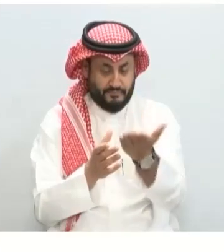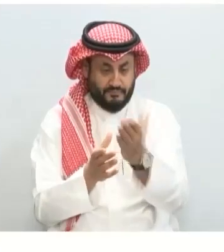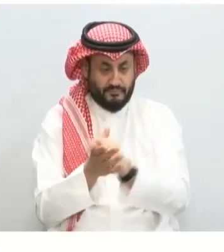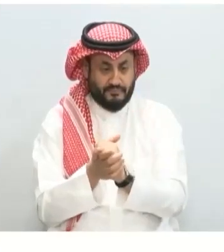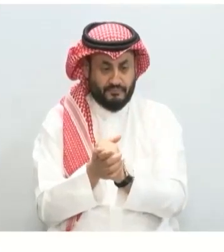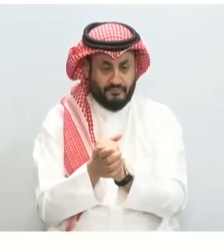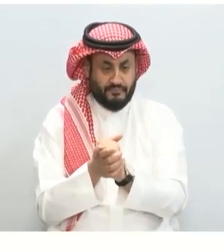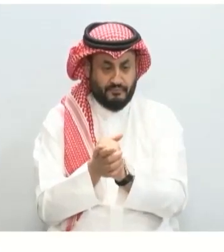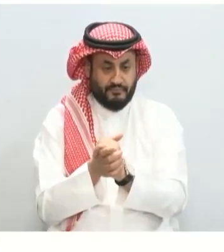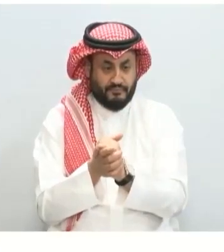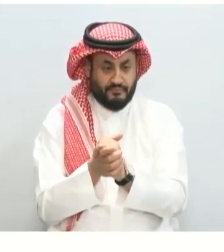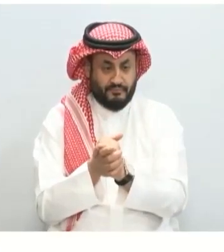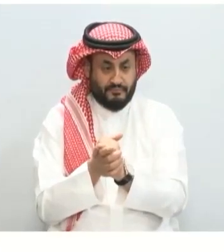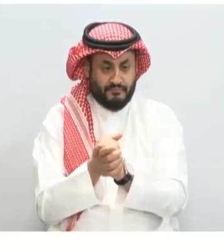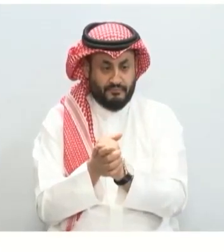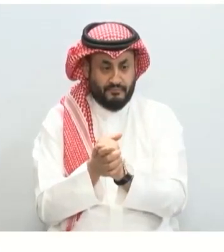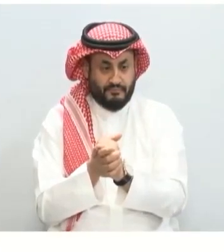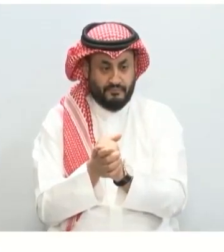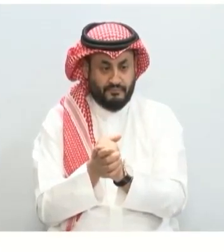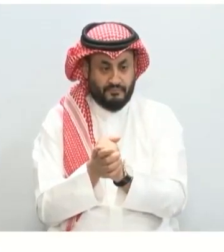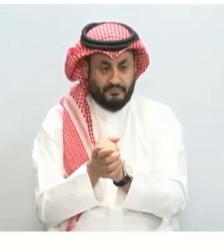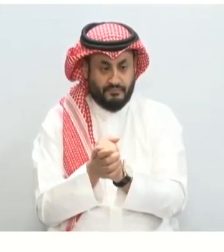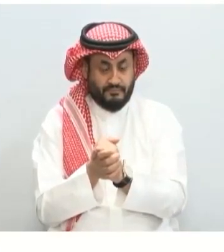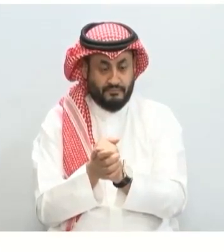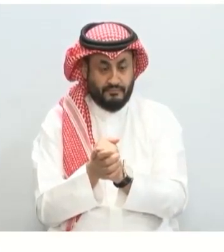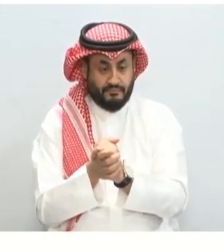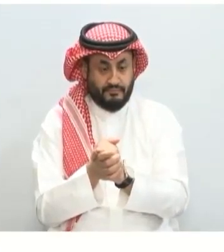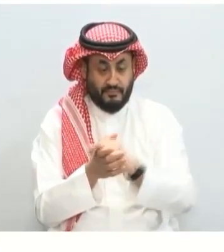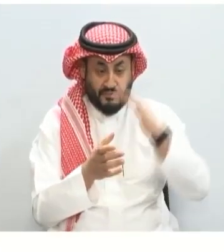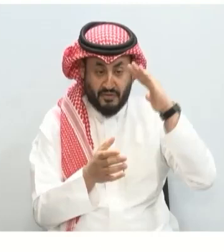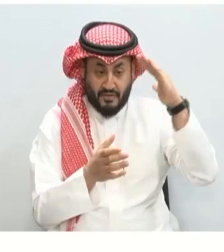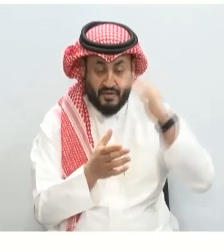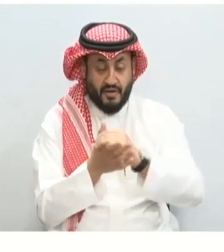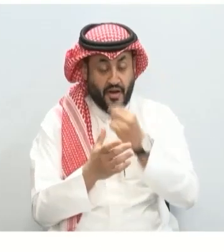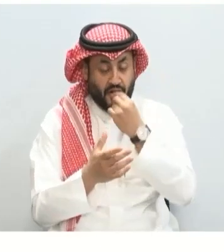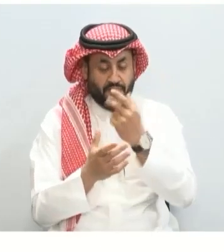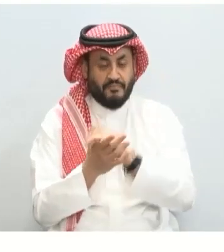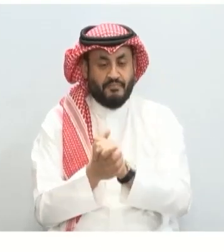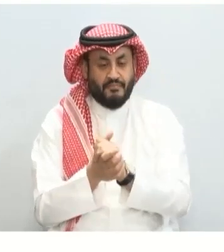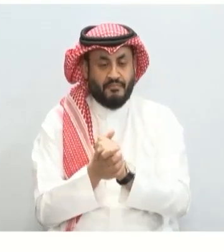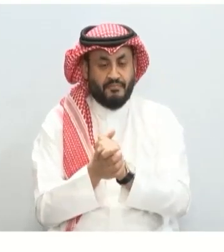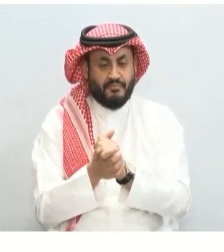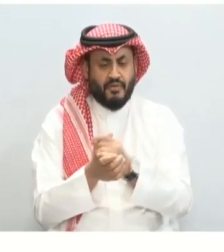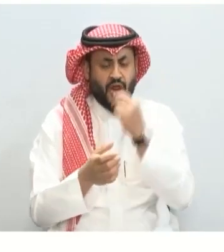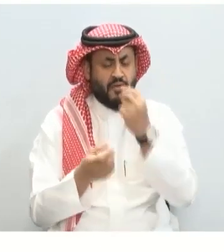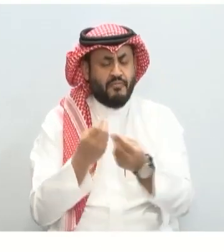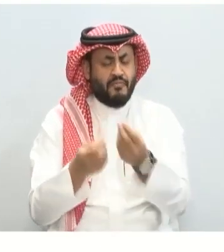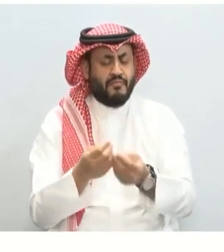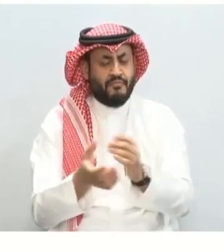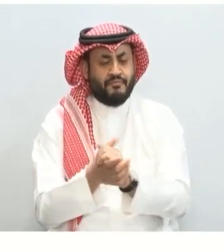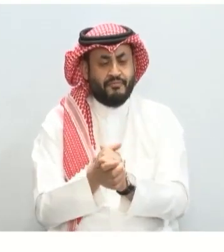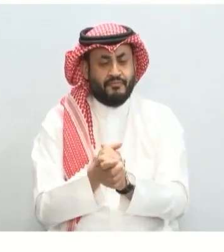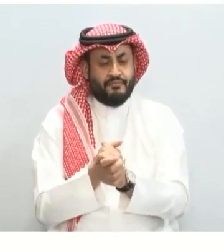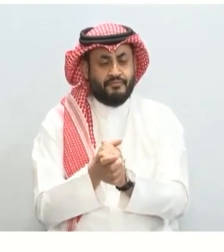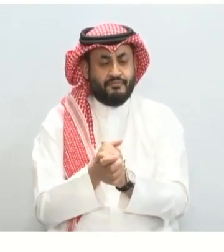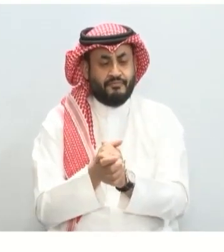listen. Nawal, thank you so much for this wonderful meal. It must have taken all day to make such a phenomenal